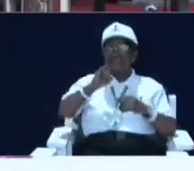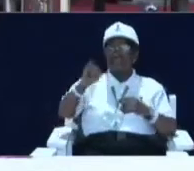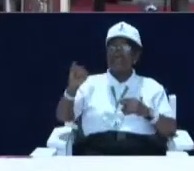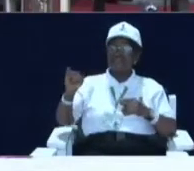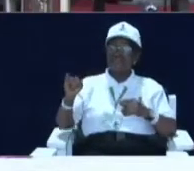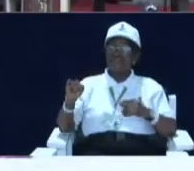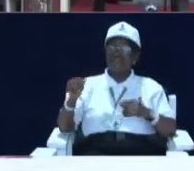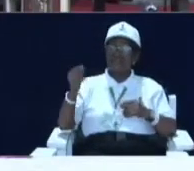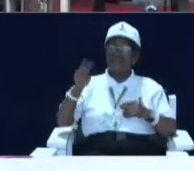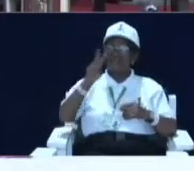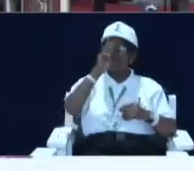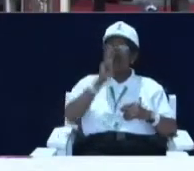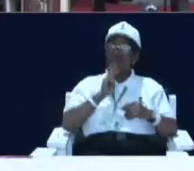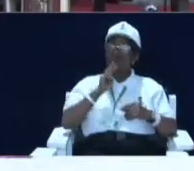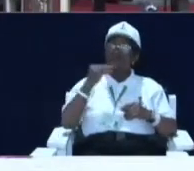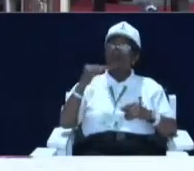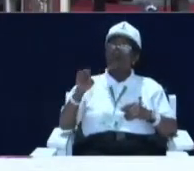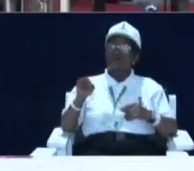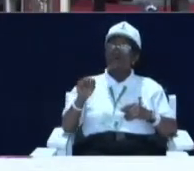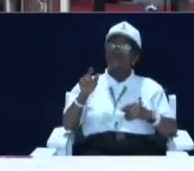The widow of Zarephath,